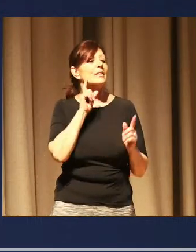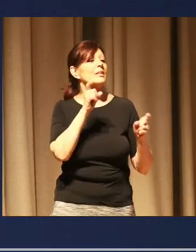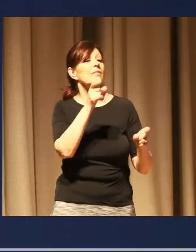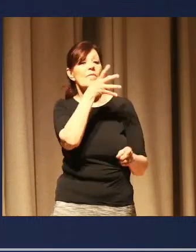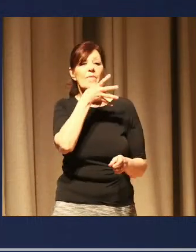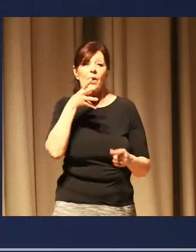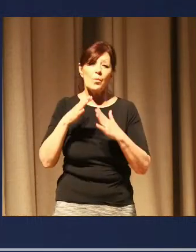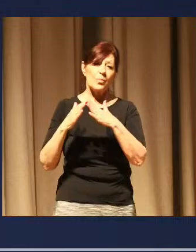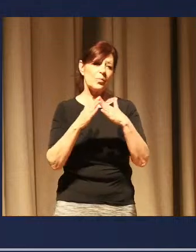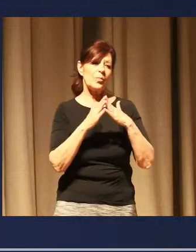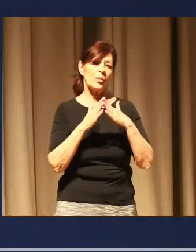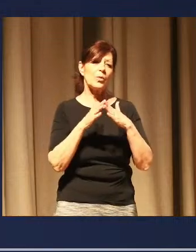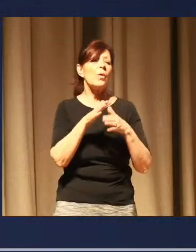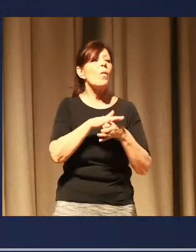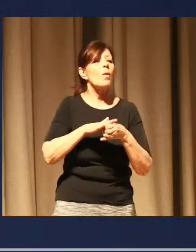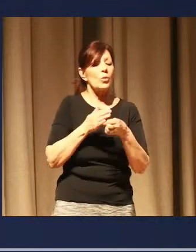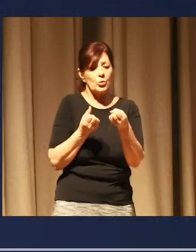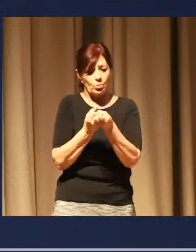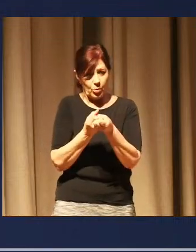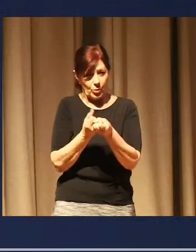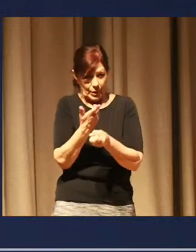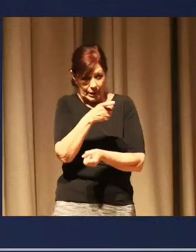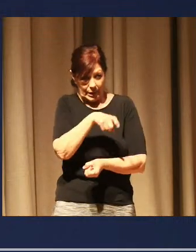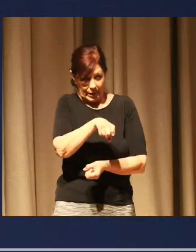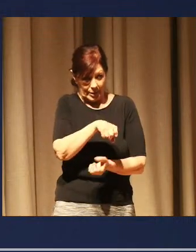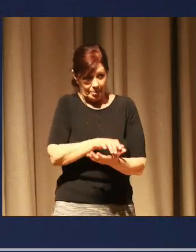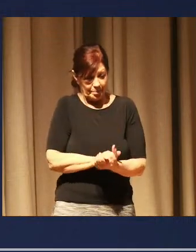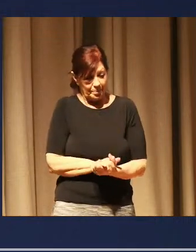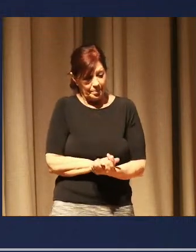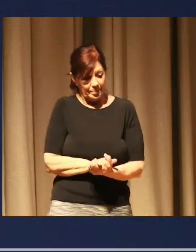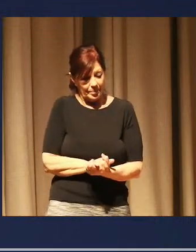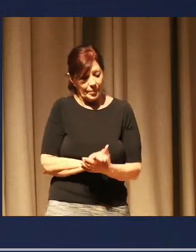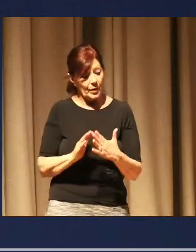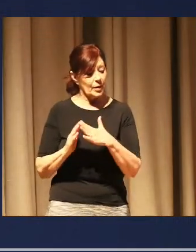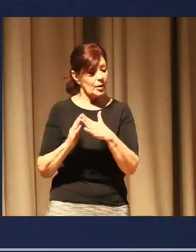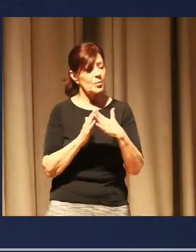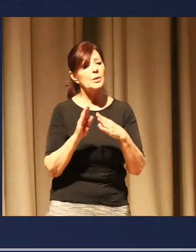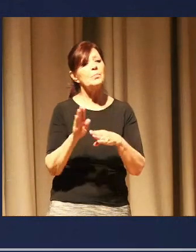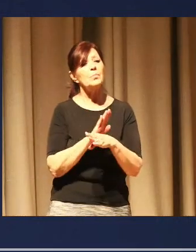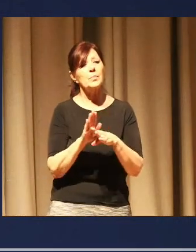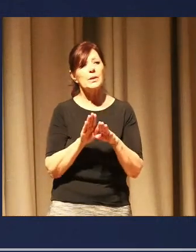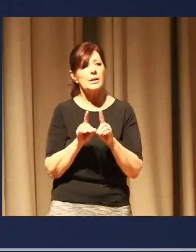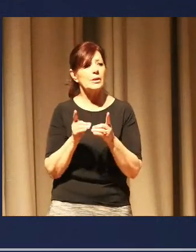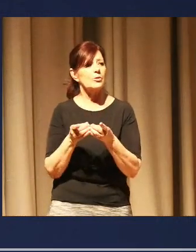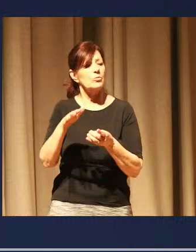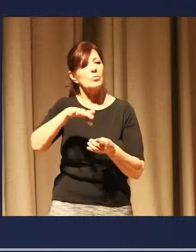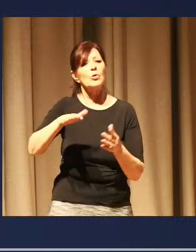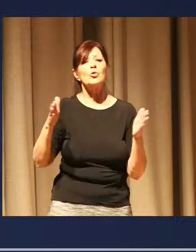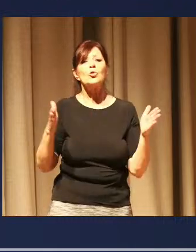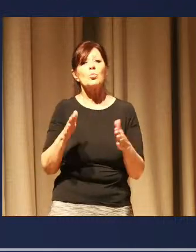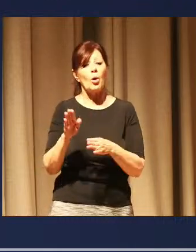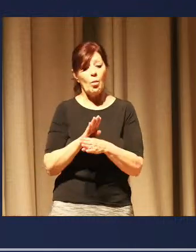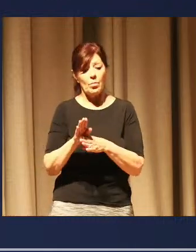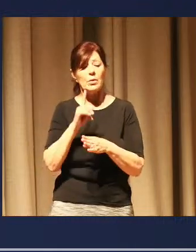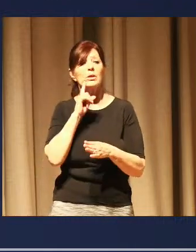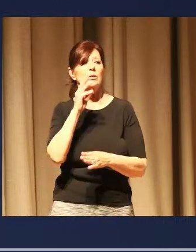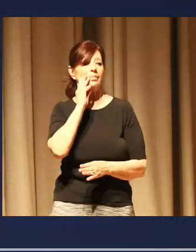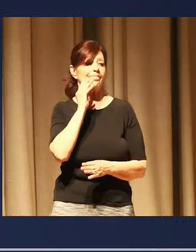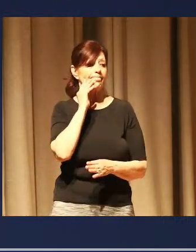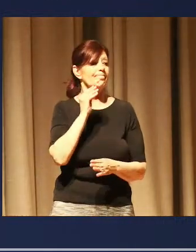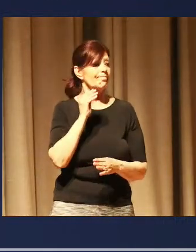farming community the local support and structure they need. In our community's business districts, small businesses are